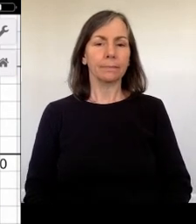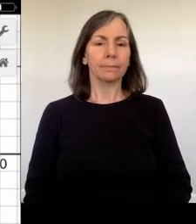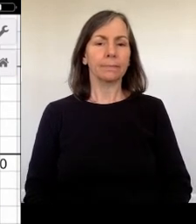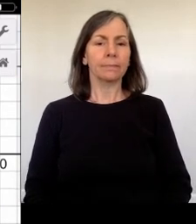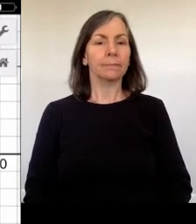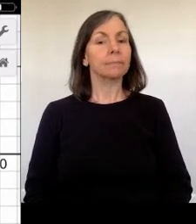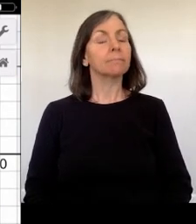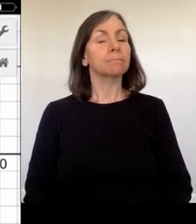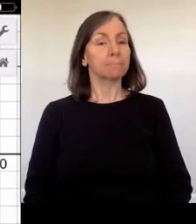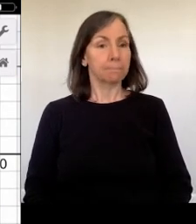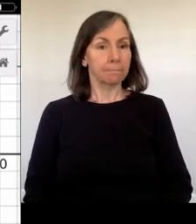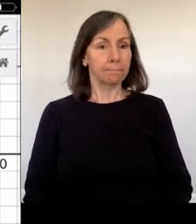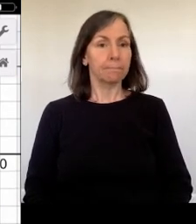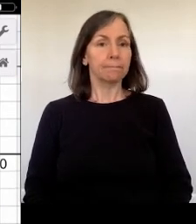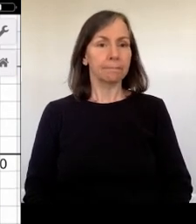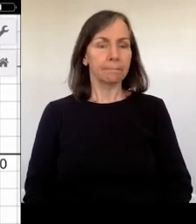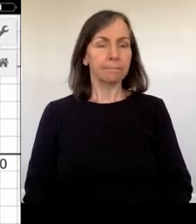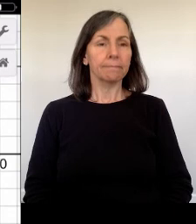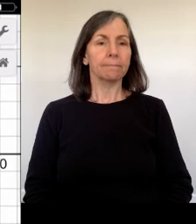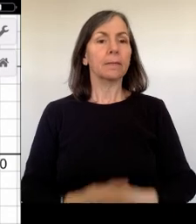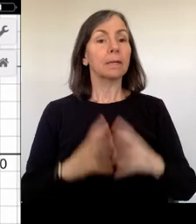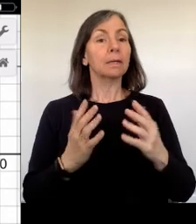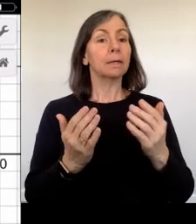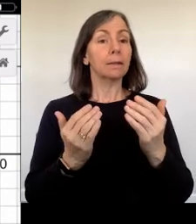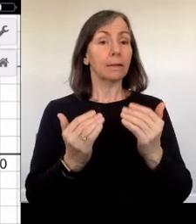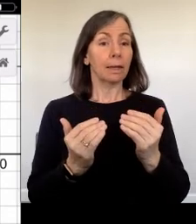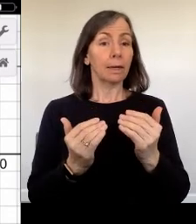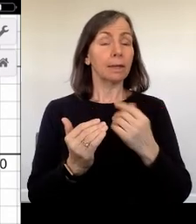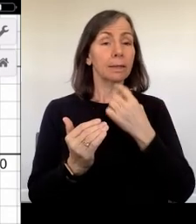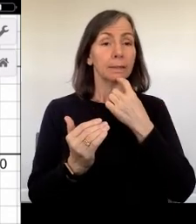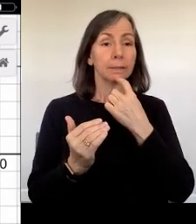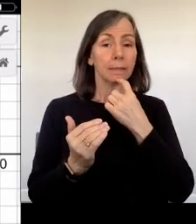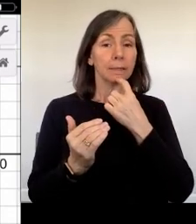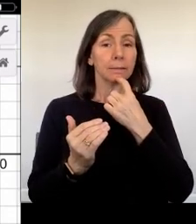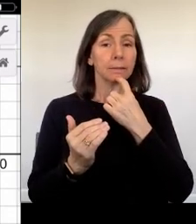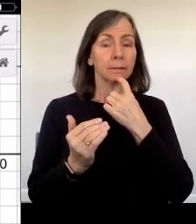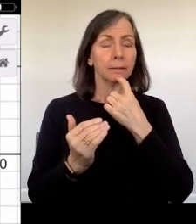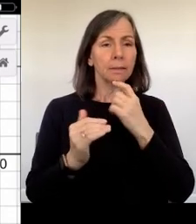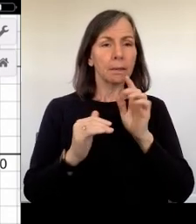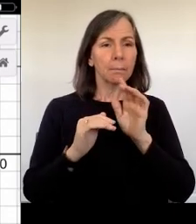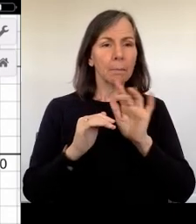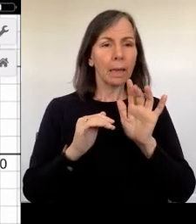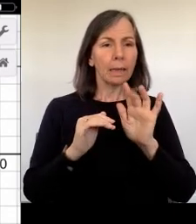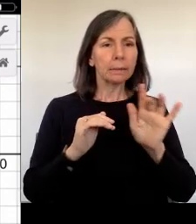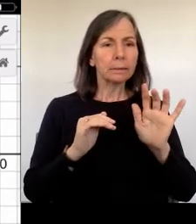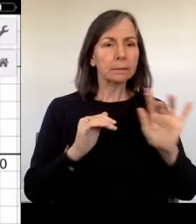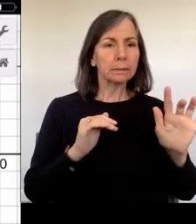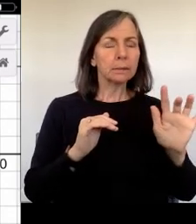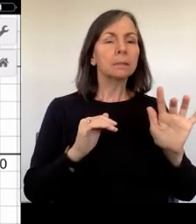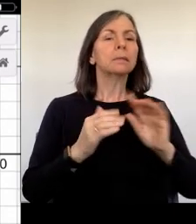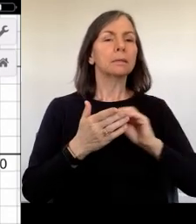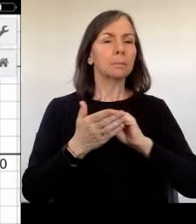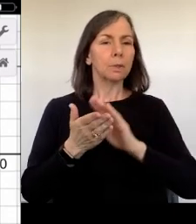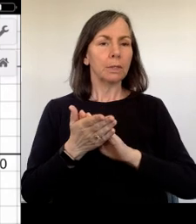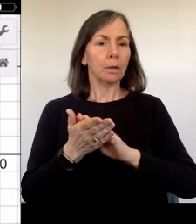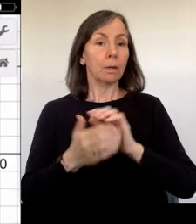Okay, and then it says fill in the blanks with your A, B, and C values.